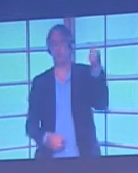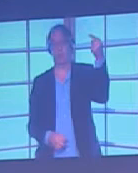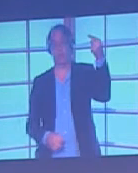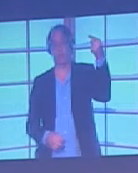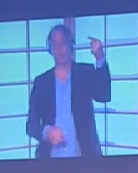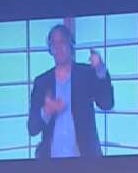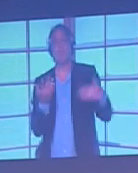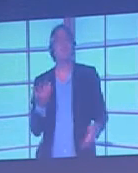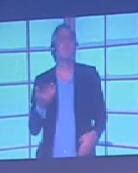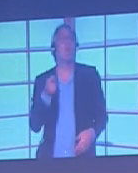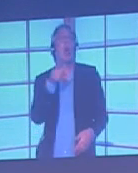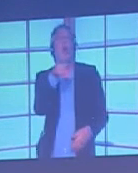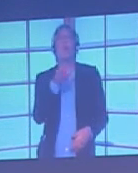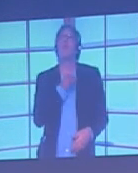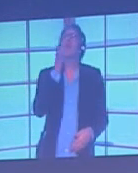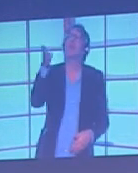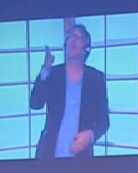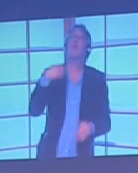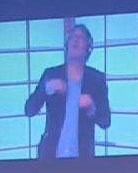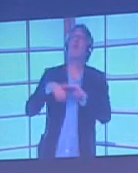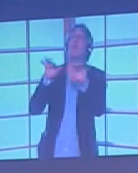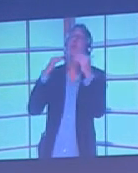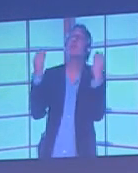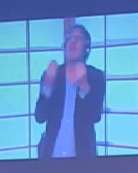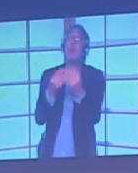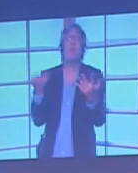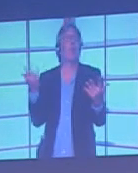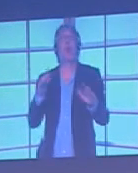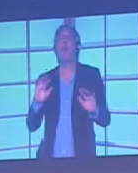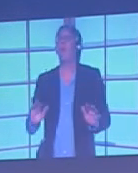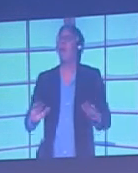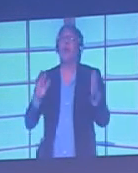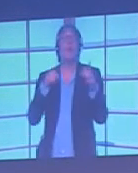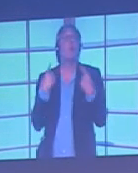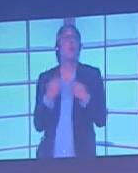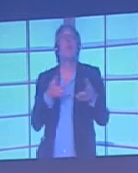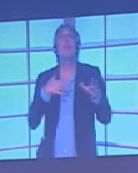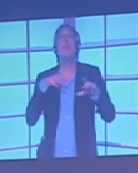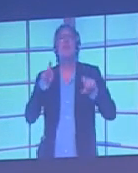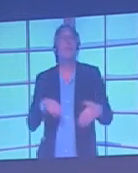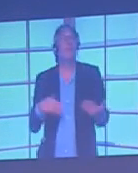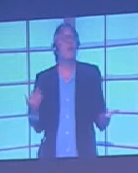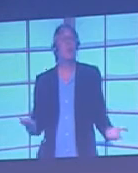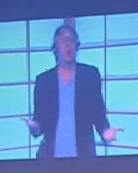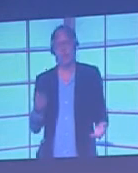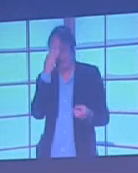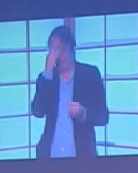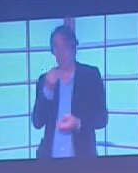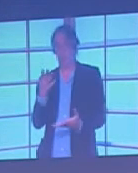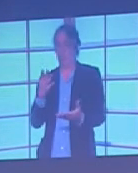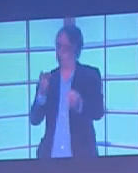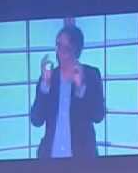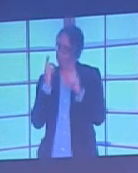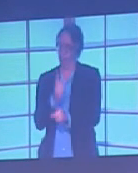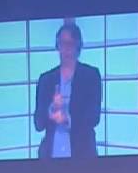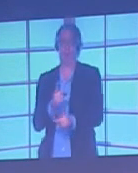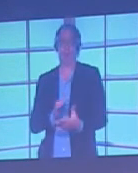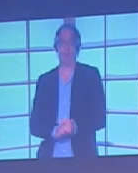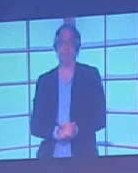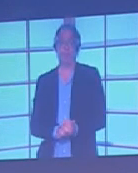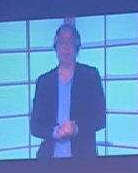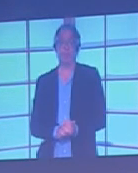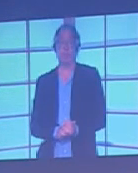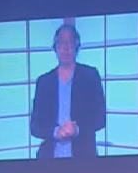football stadium, any other thing in life, we need accurate information. If we know the challenges we face in